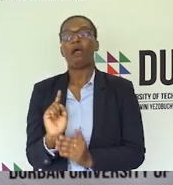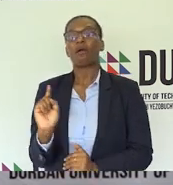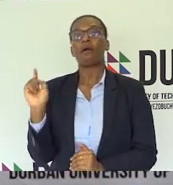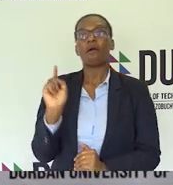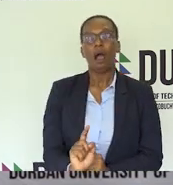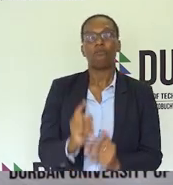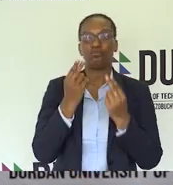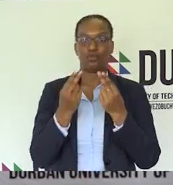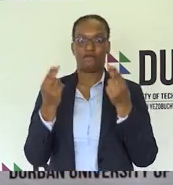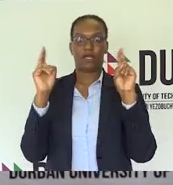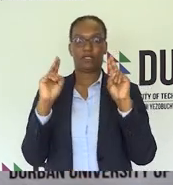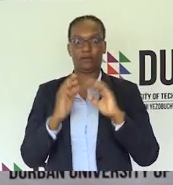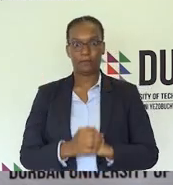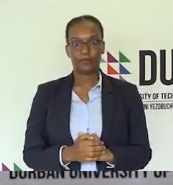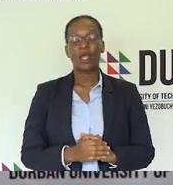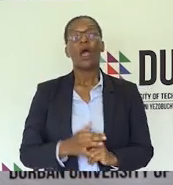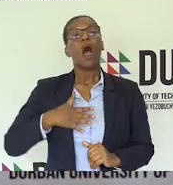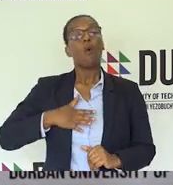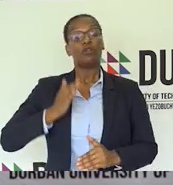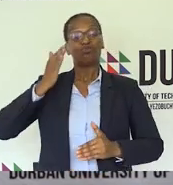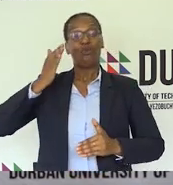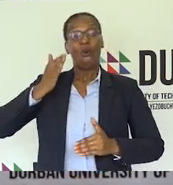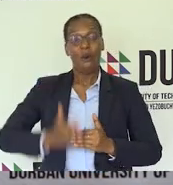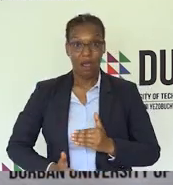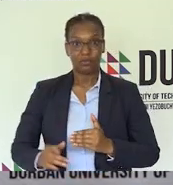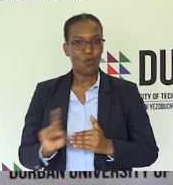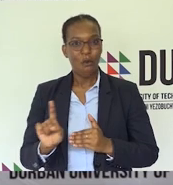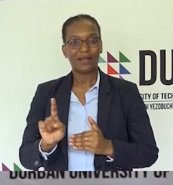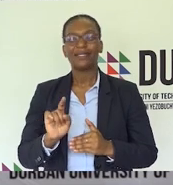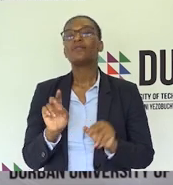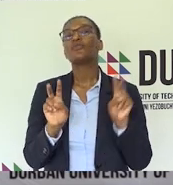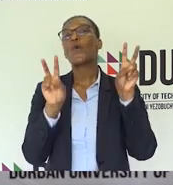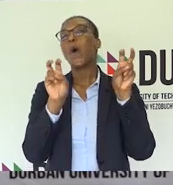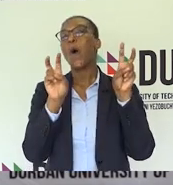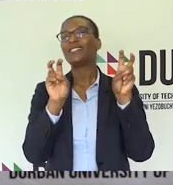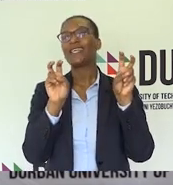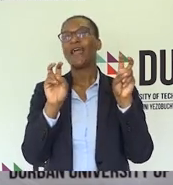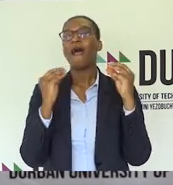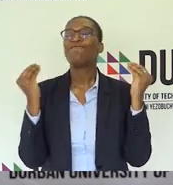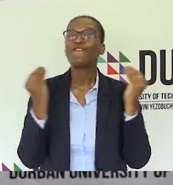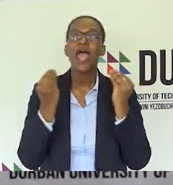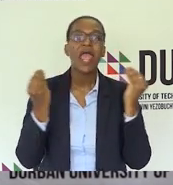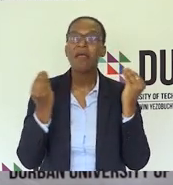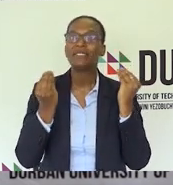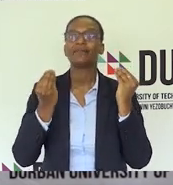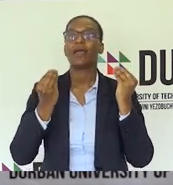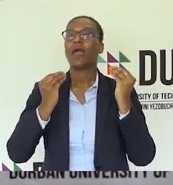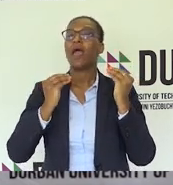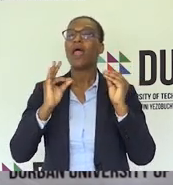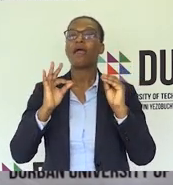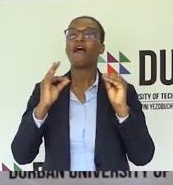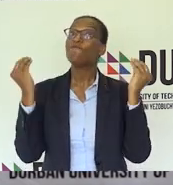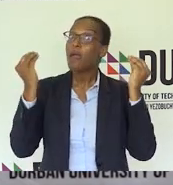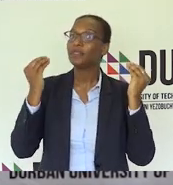campus. I want to end my speech by quoting a very famous and